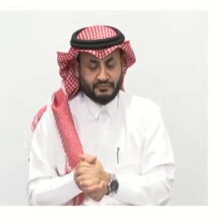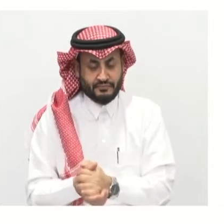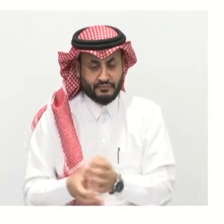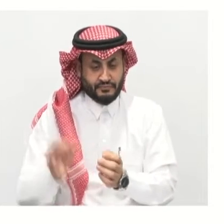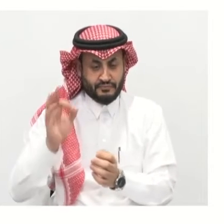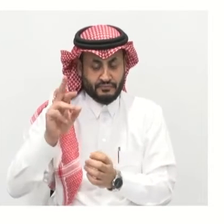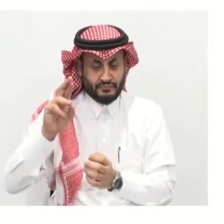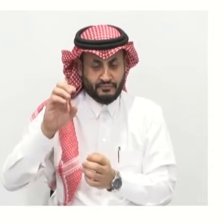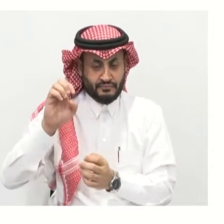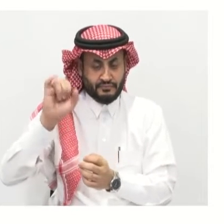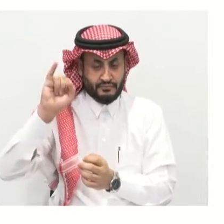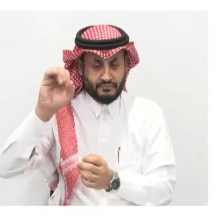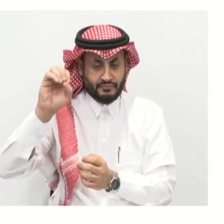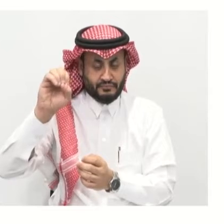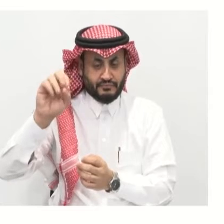Friends, right?